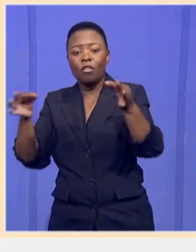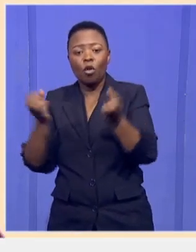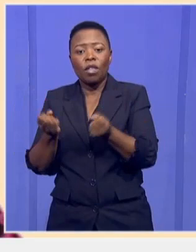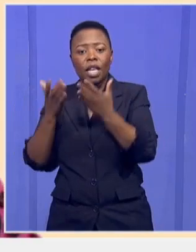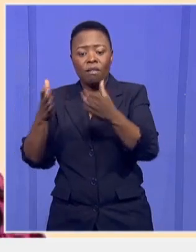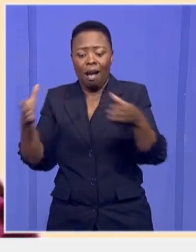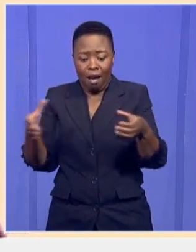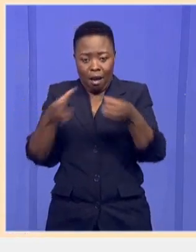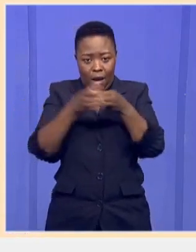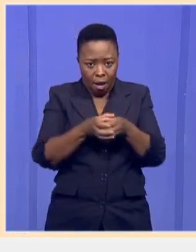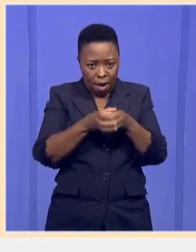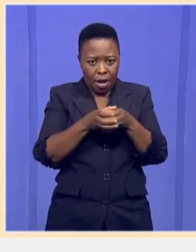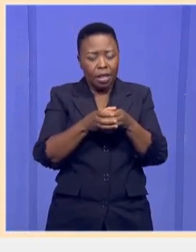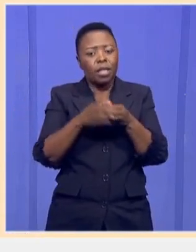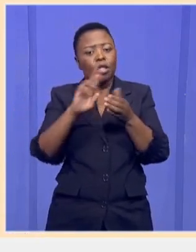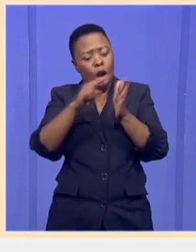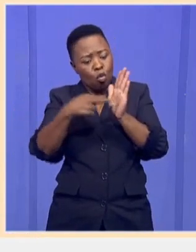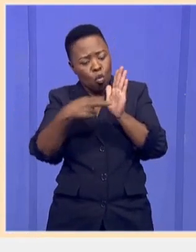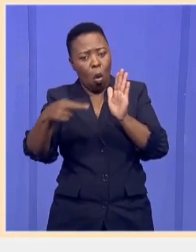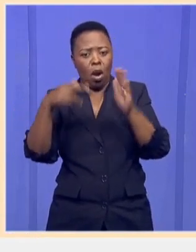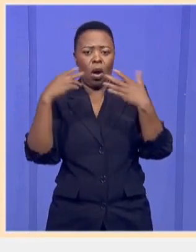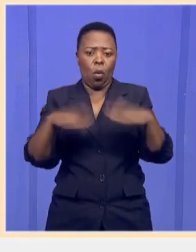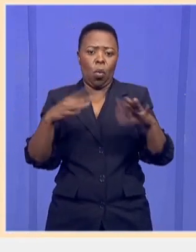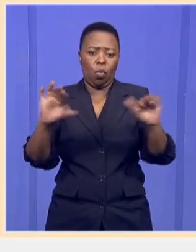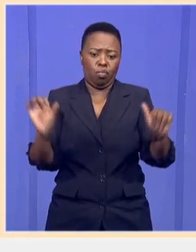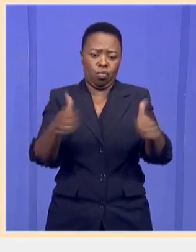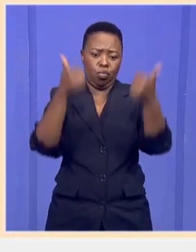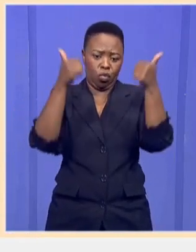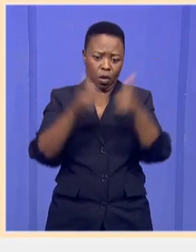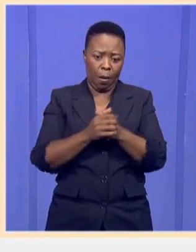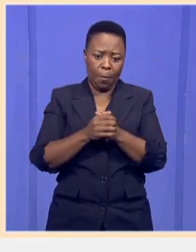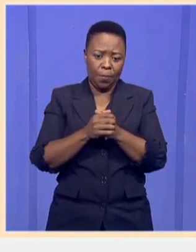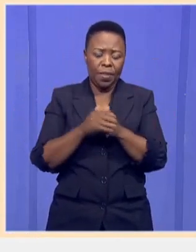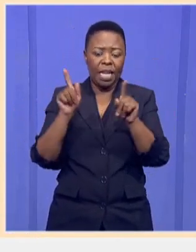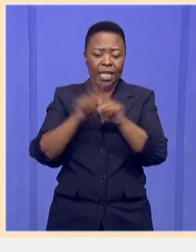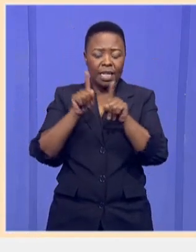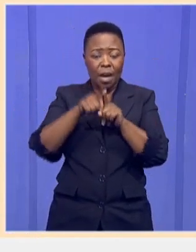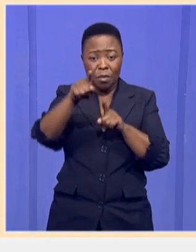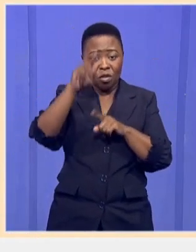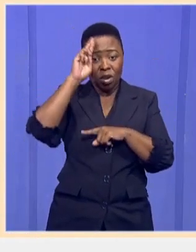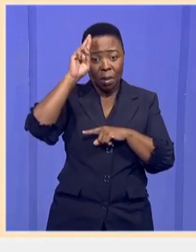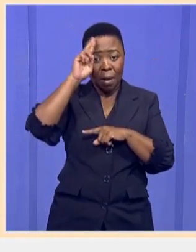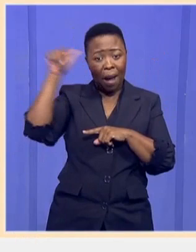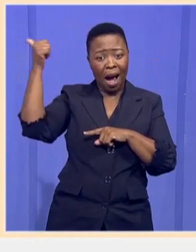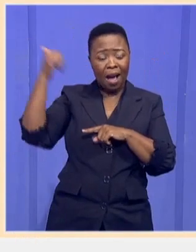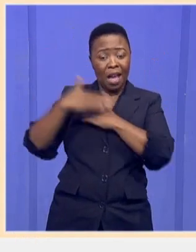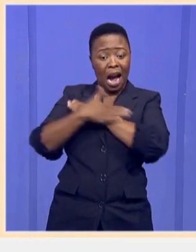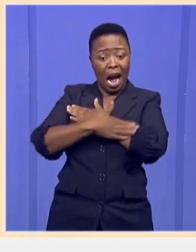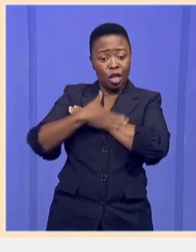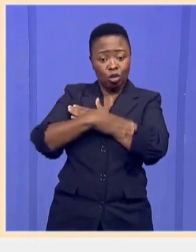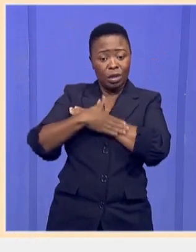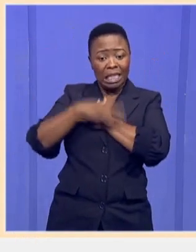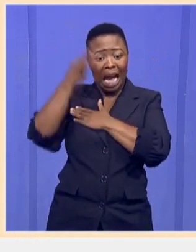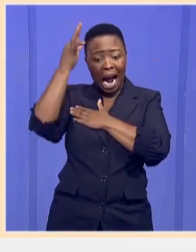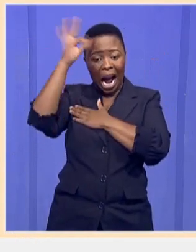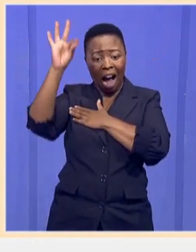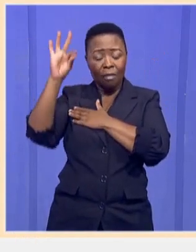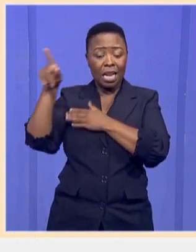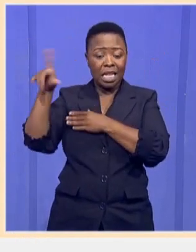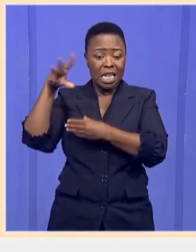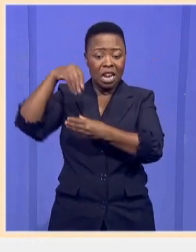central role. With others, you would recall with other countries, the government has really been involved